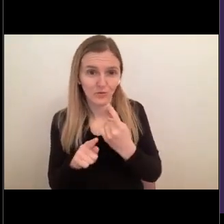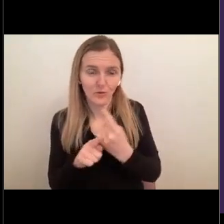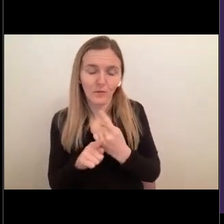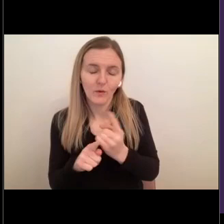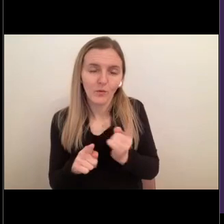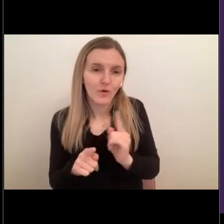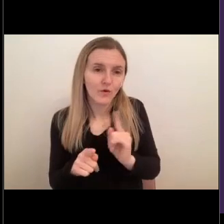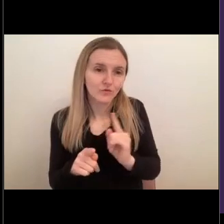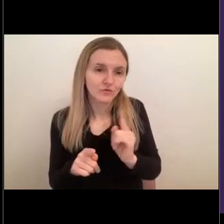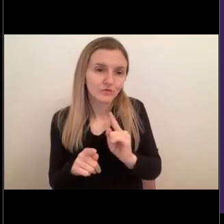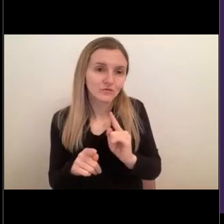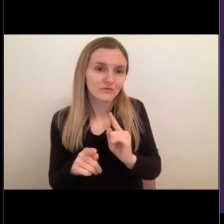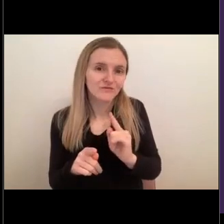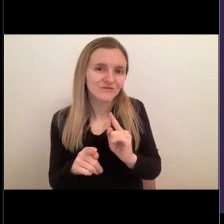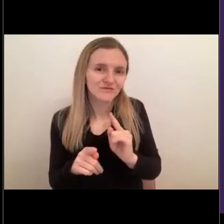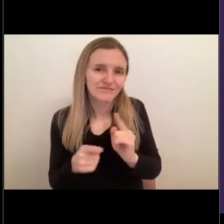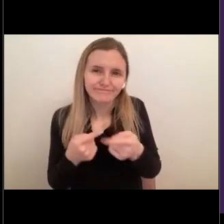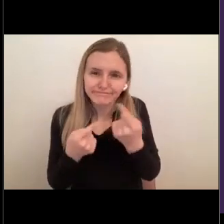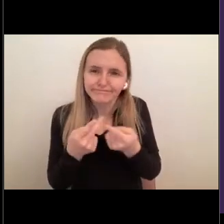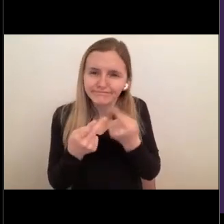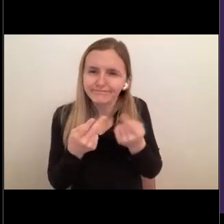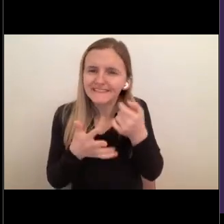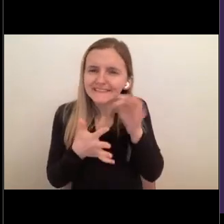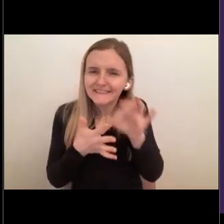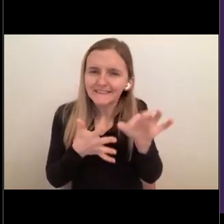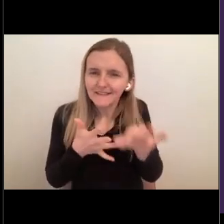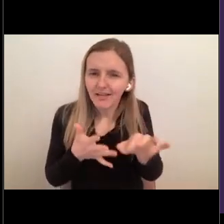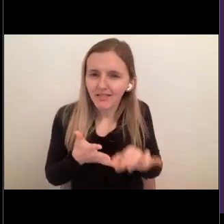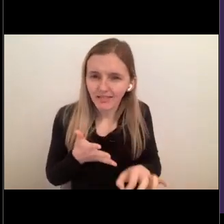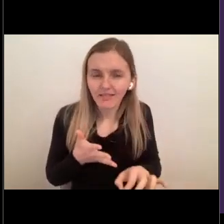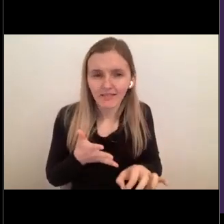actually the ins and outs and that, before we talk about